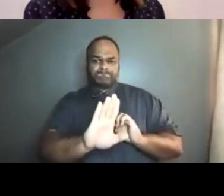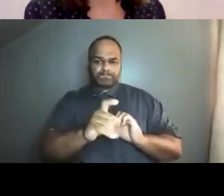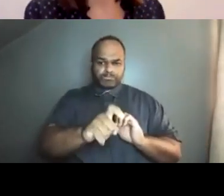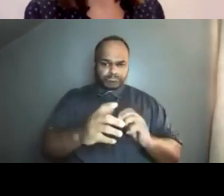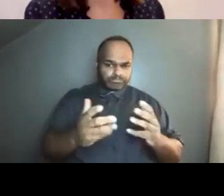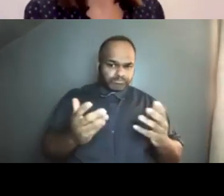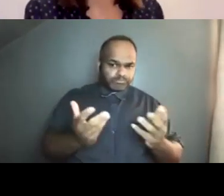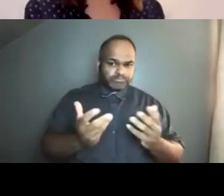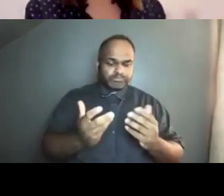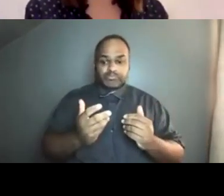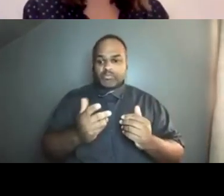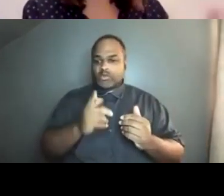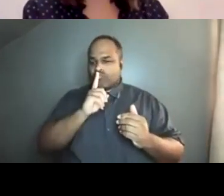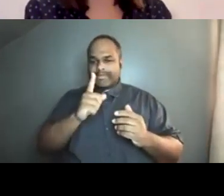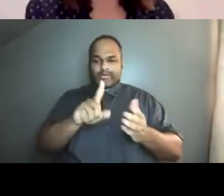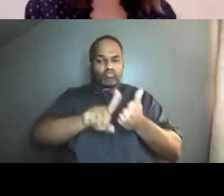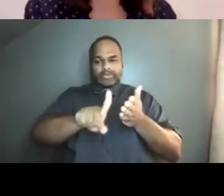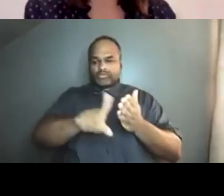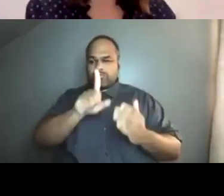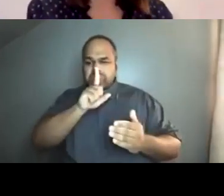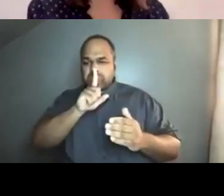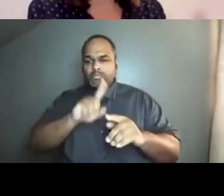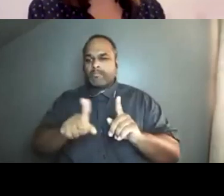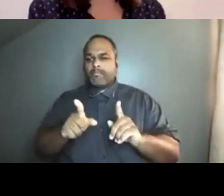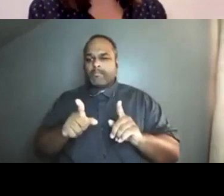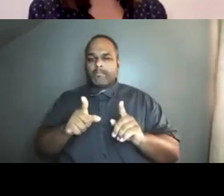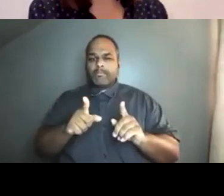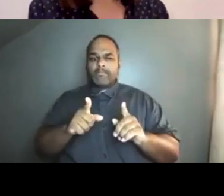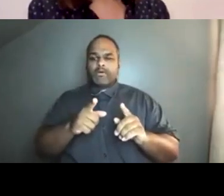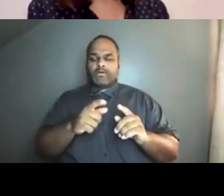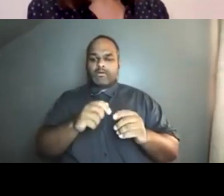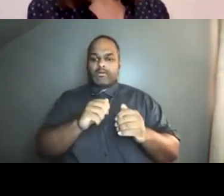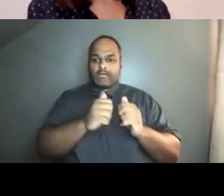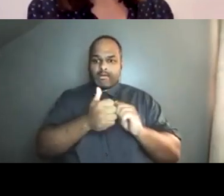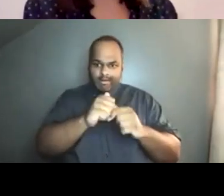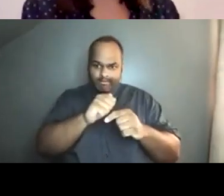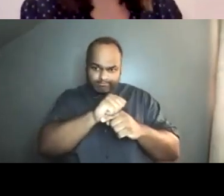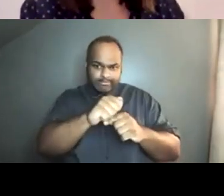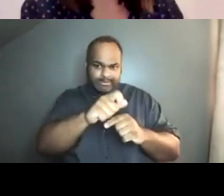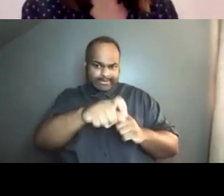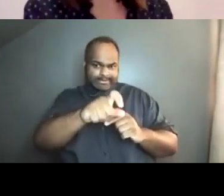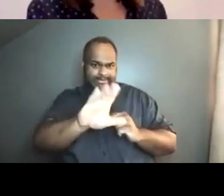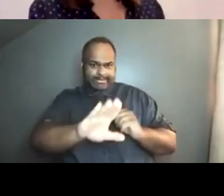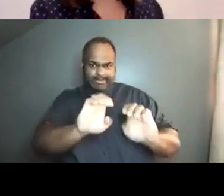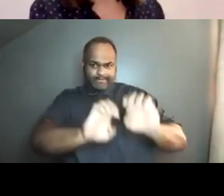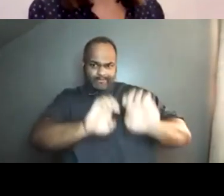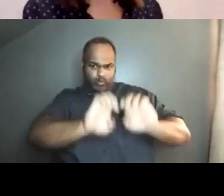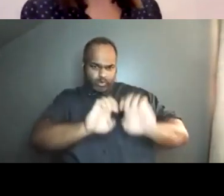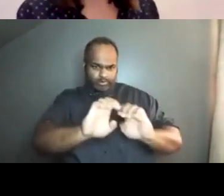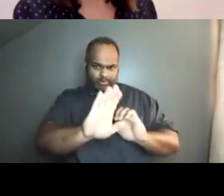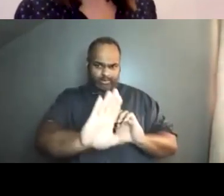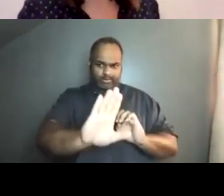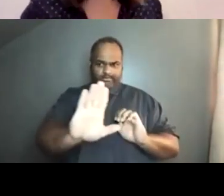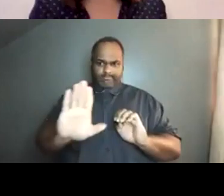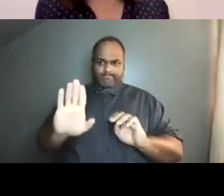so to say, not research, but practice of evaluation, and also the need to evaluate, although